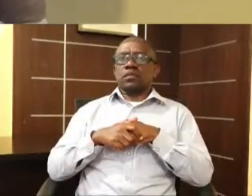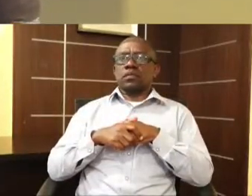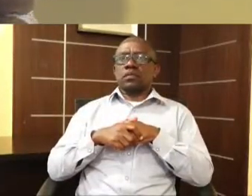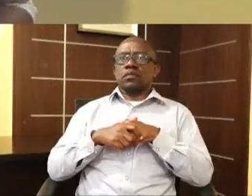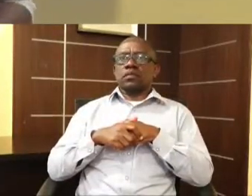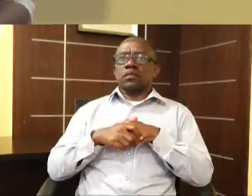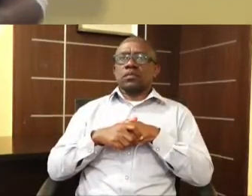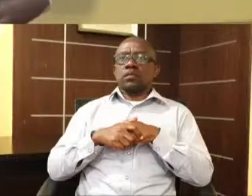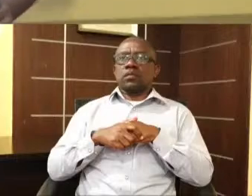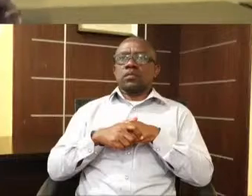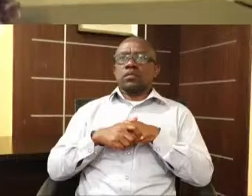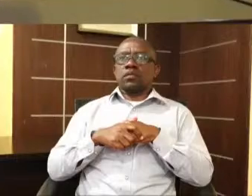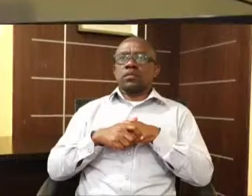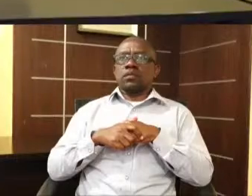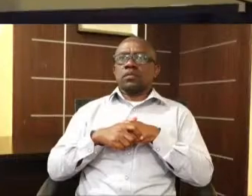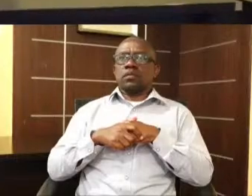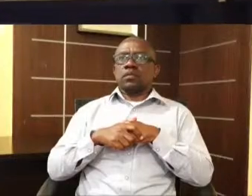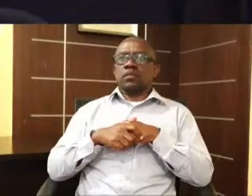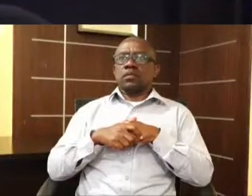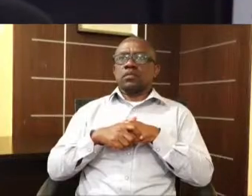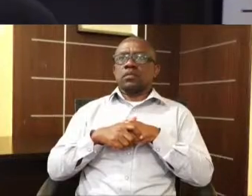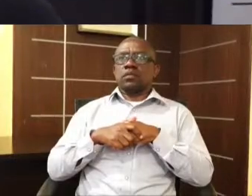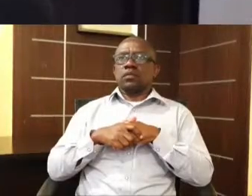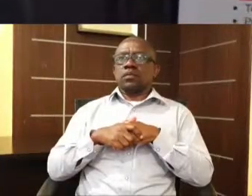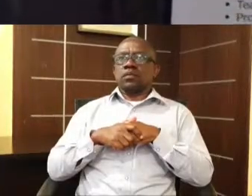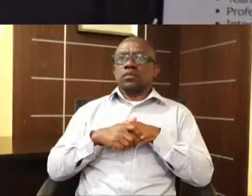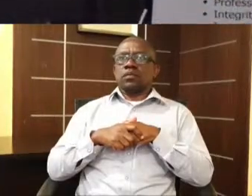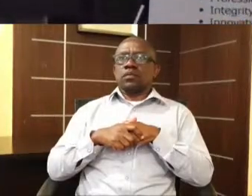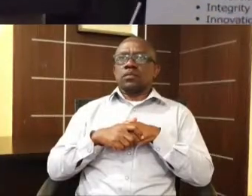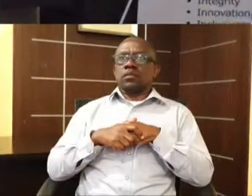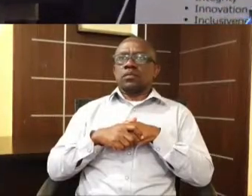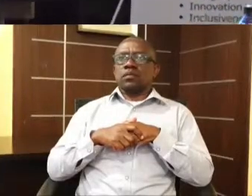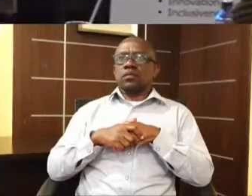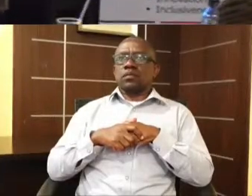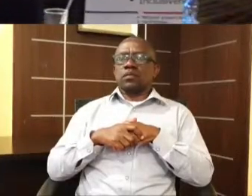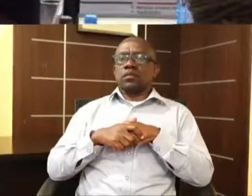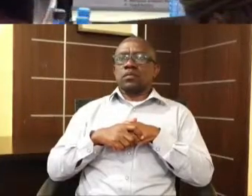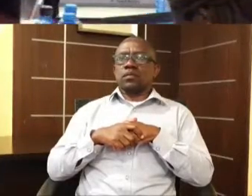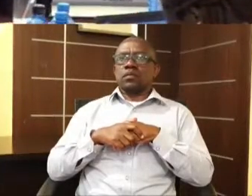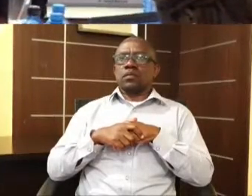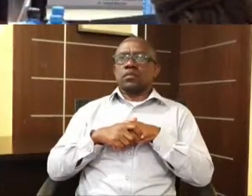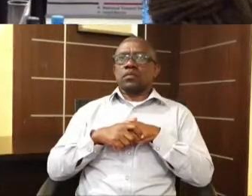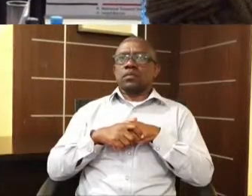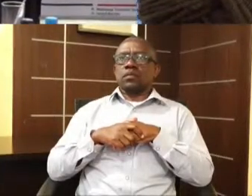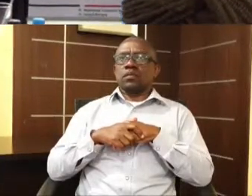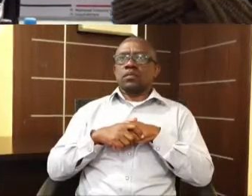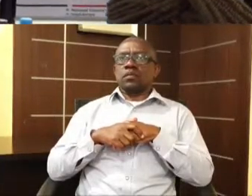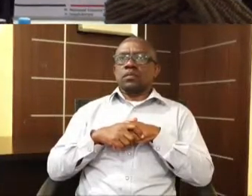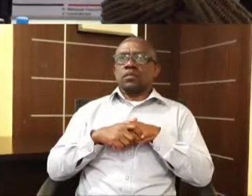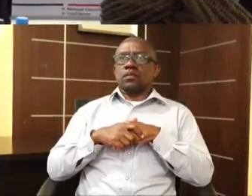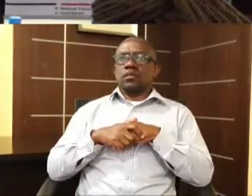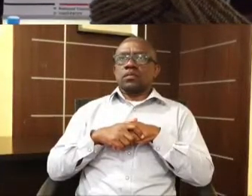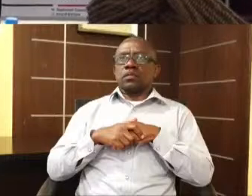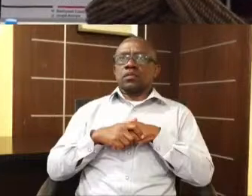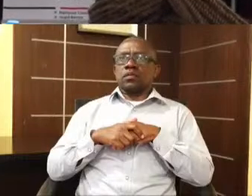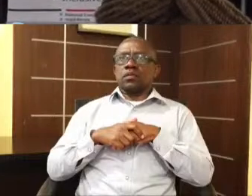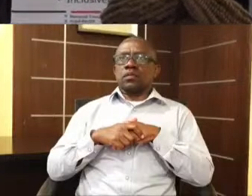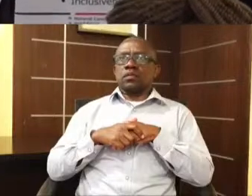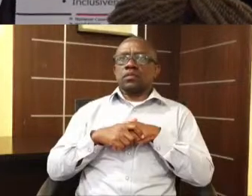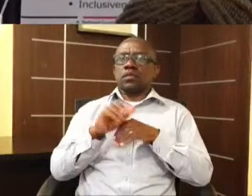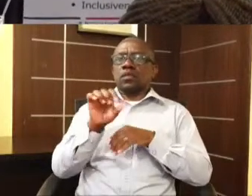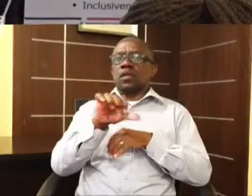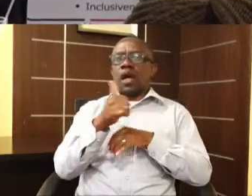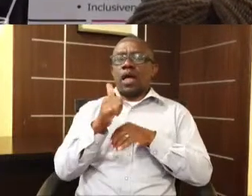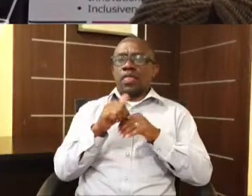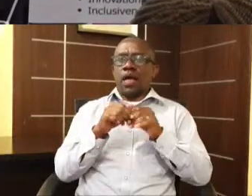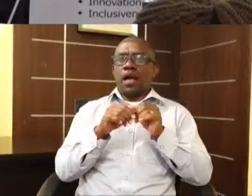Great, thank you. I think I can start with hers. Yes, the other indicators